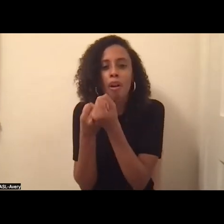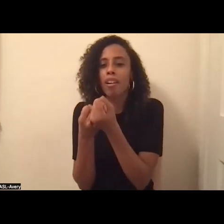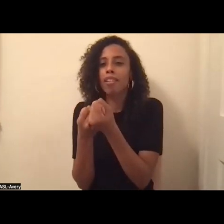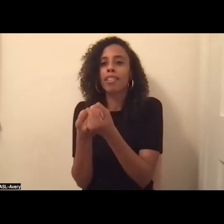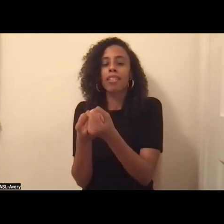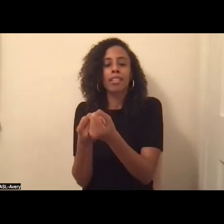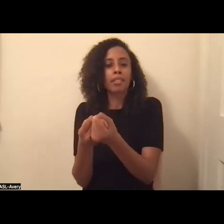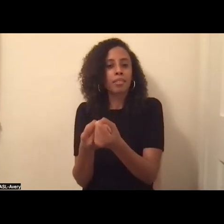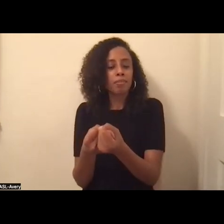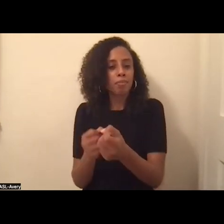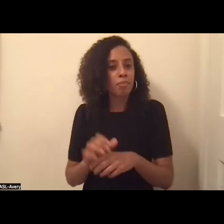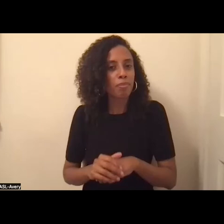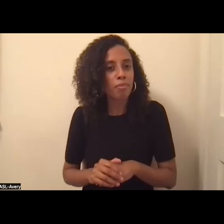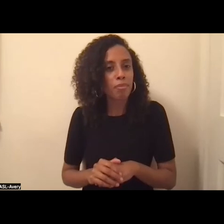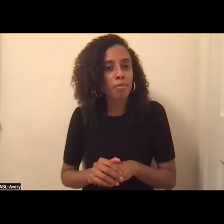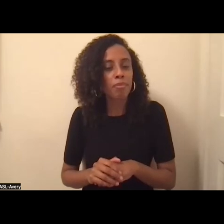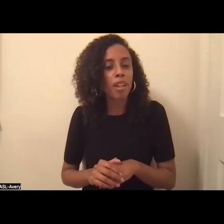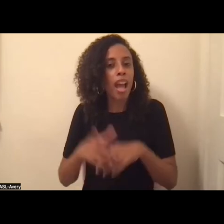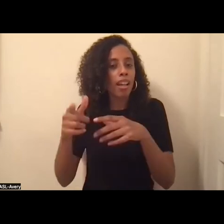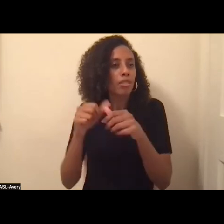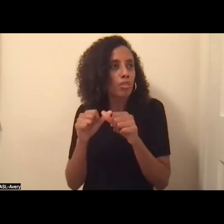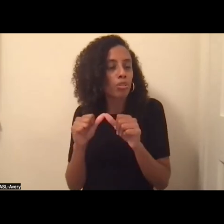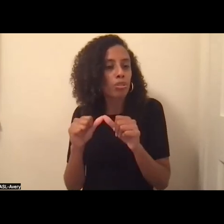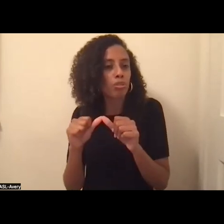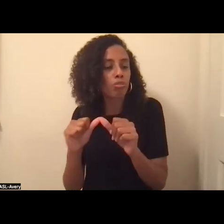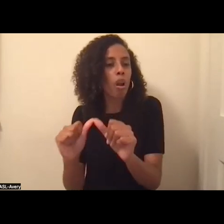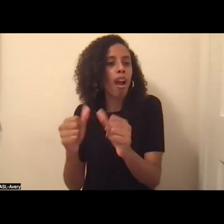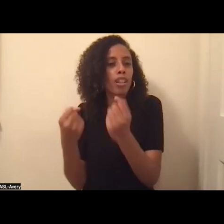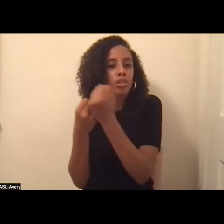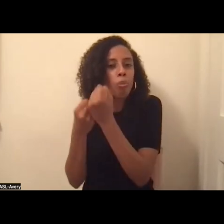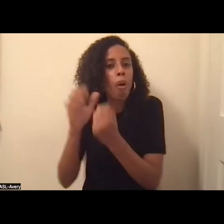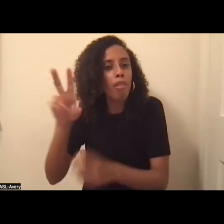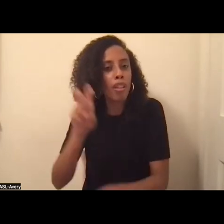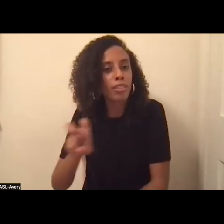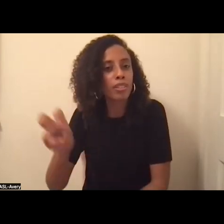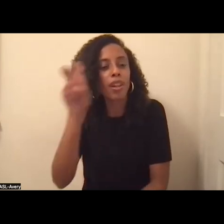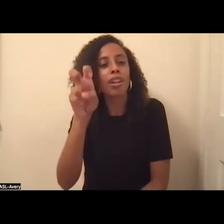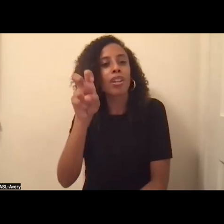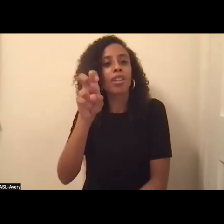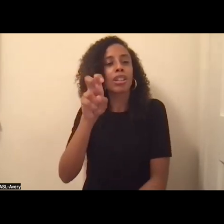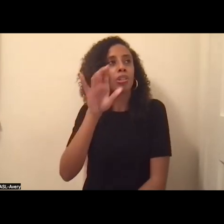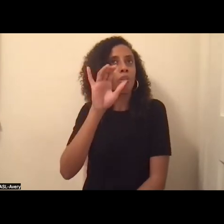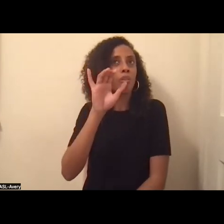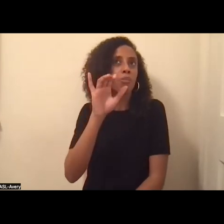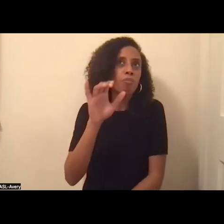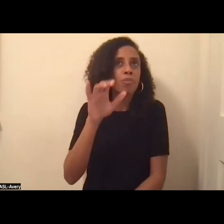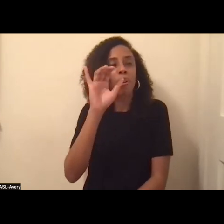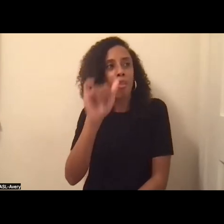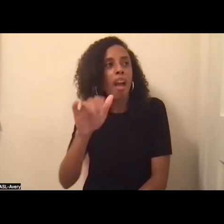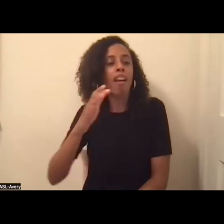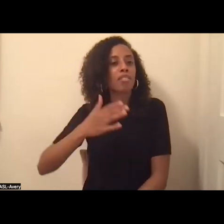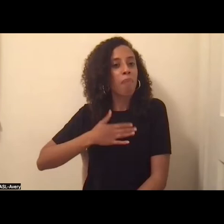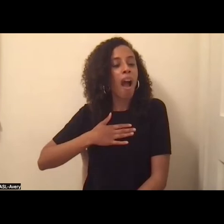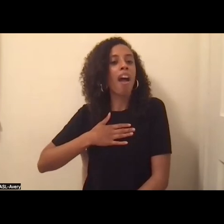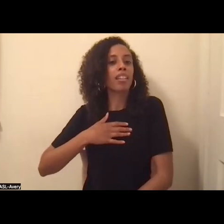sojourner, and to try to, you know, support their journey. So that's kind of the giving and